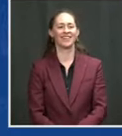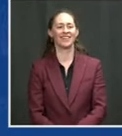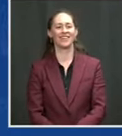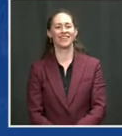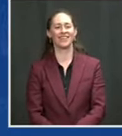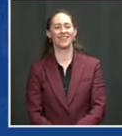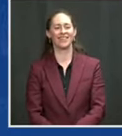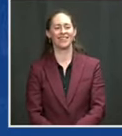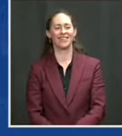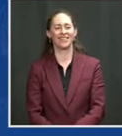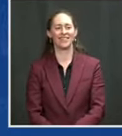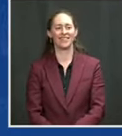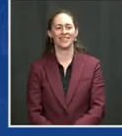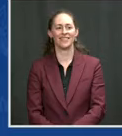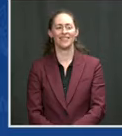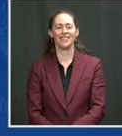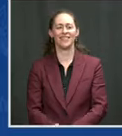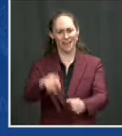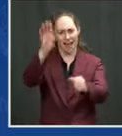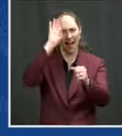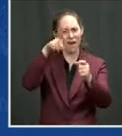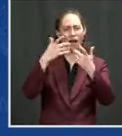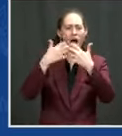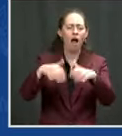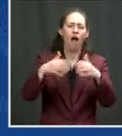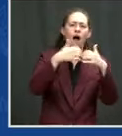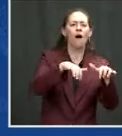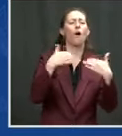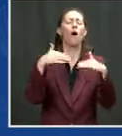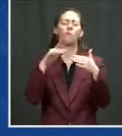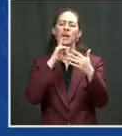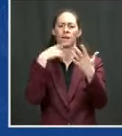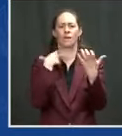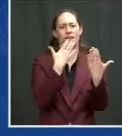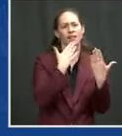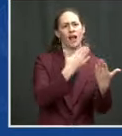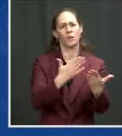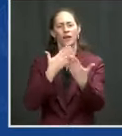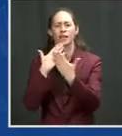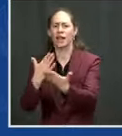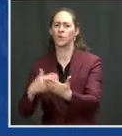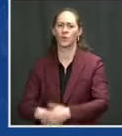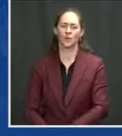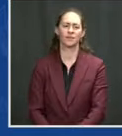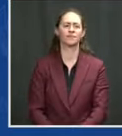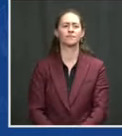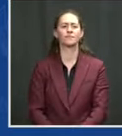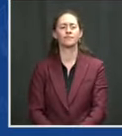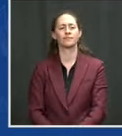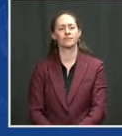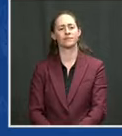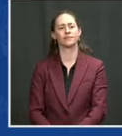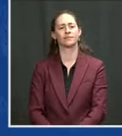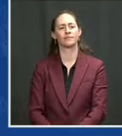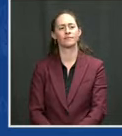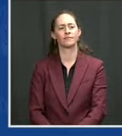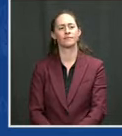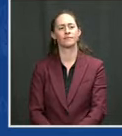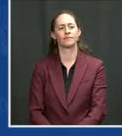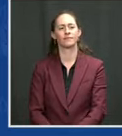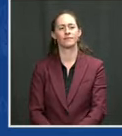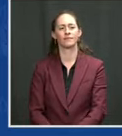We're very well aware, but thanks for allowing us to participate and highlight some of the good things that we're doing and that are working